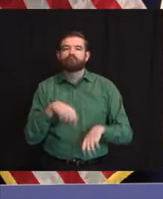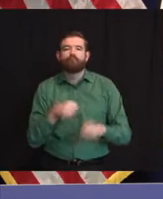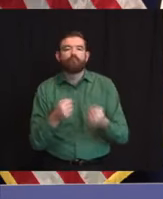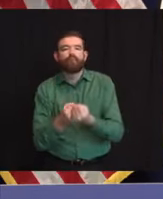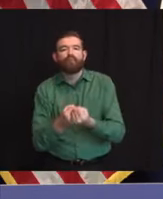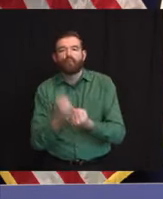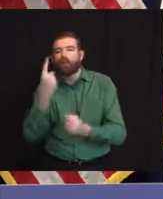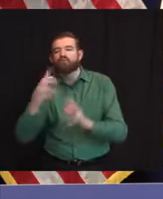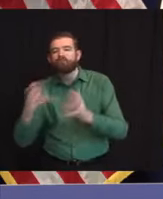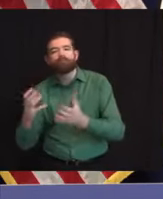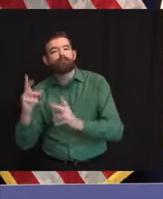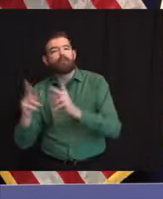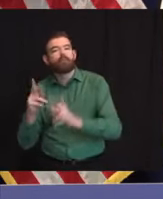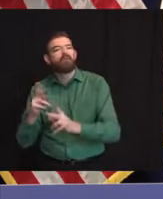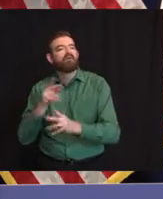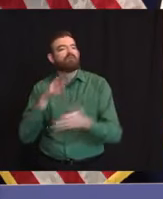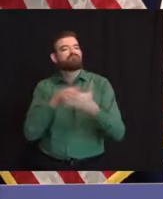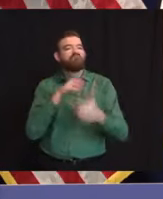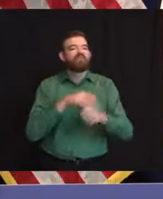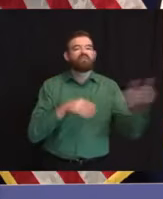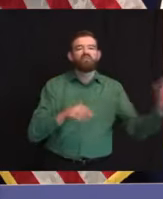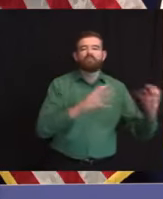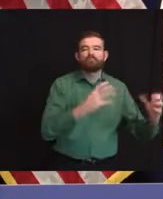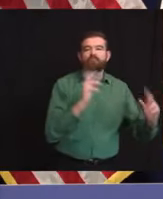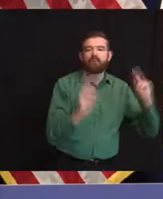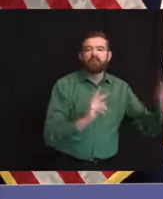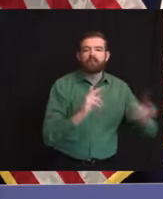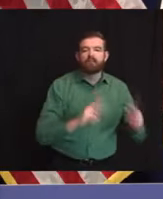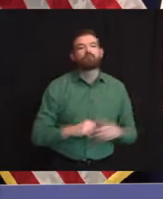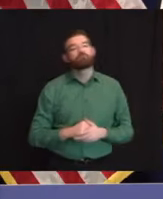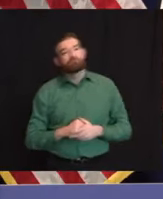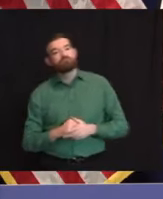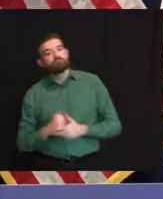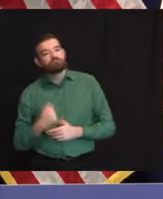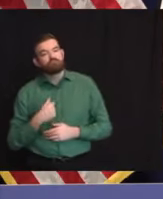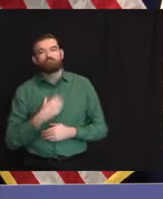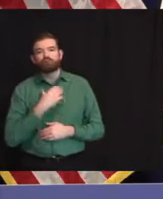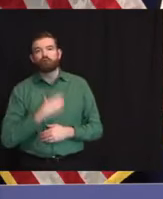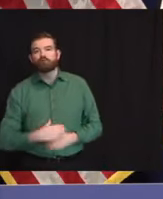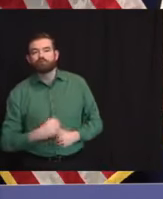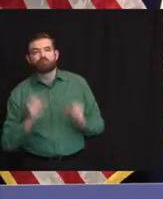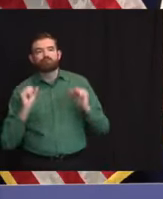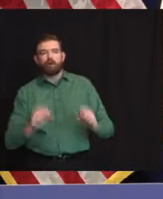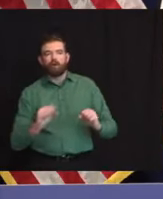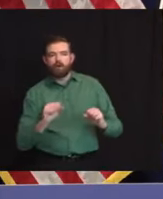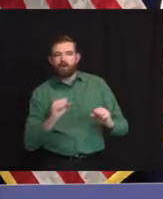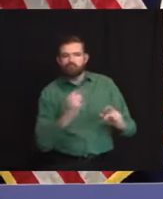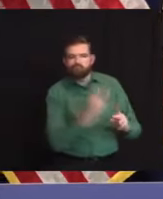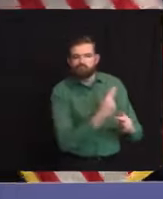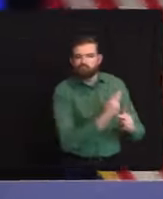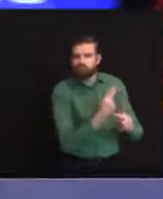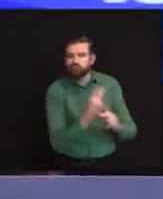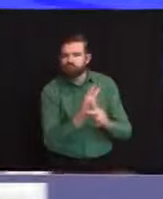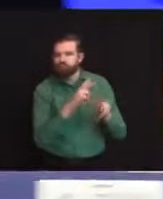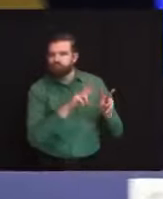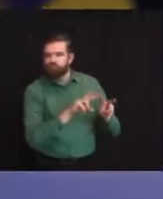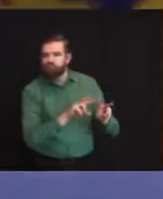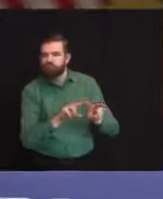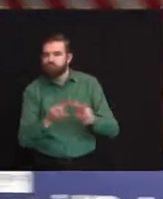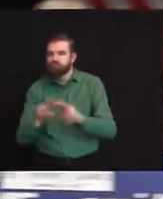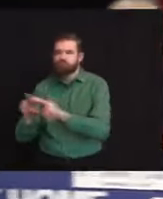I don't know that we've got, we're playing the hand we've been dealt. Ed, would you weigh in on that? Sure.